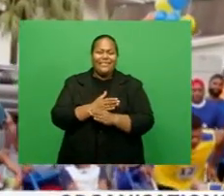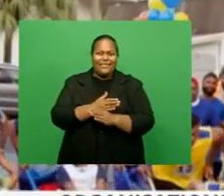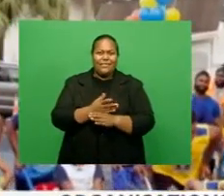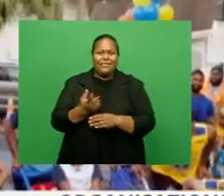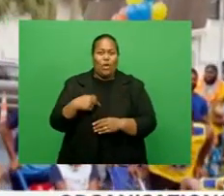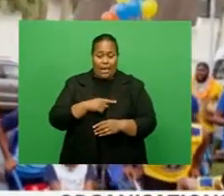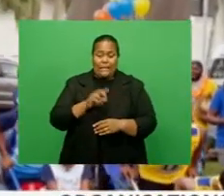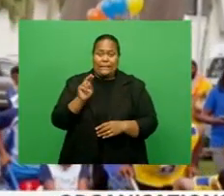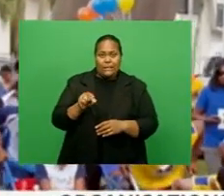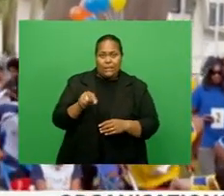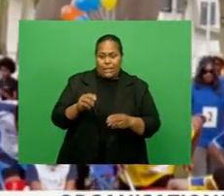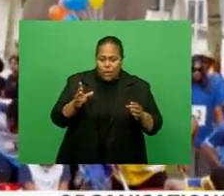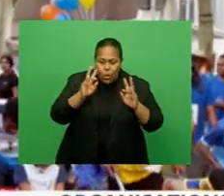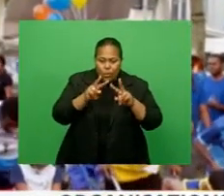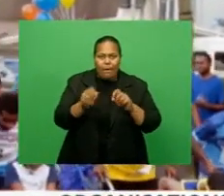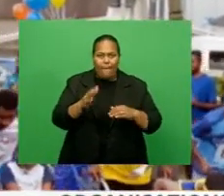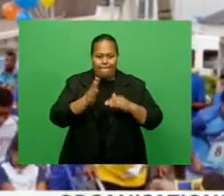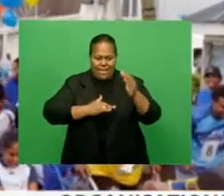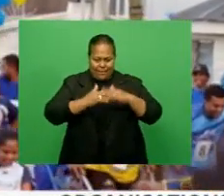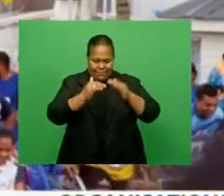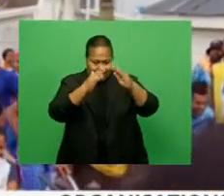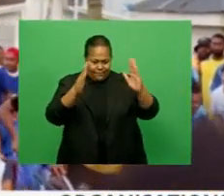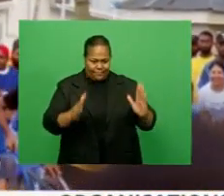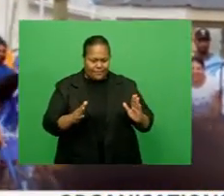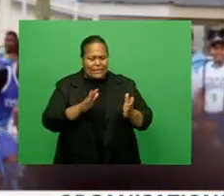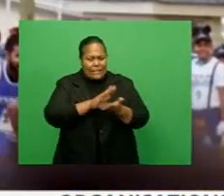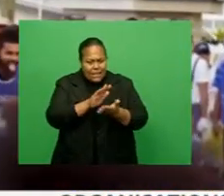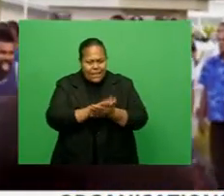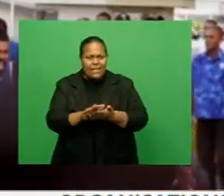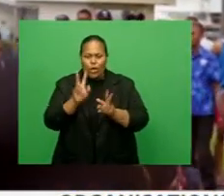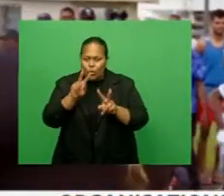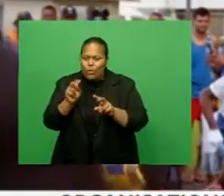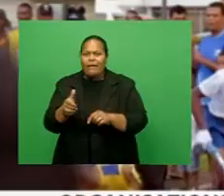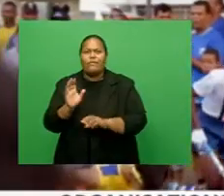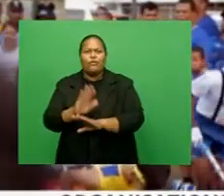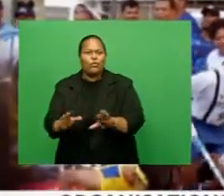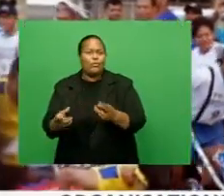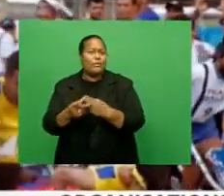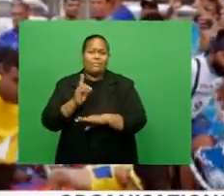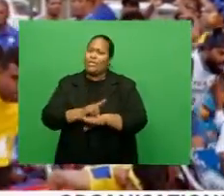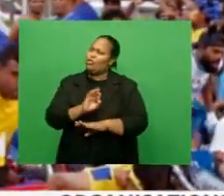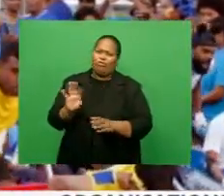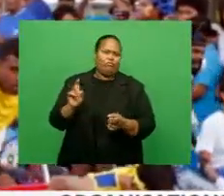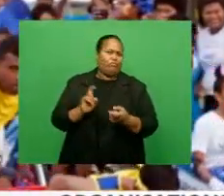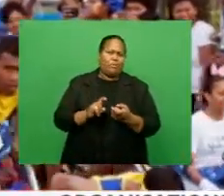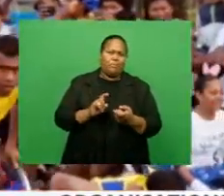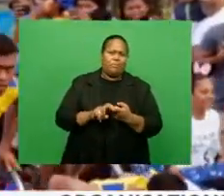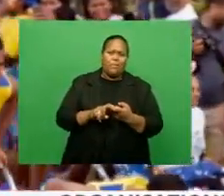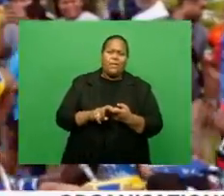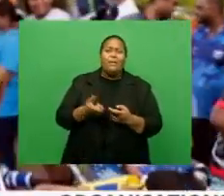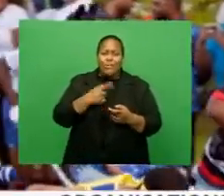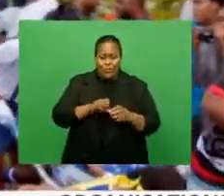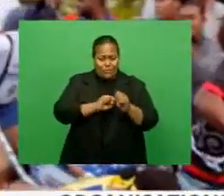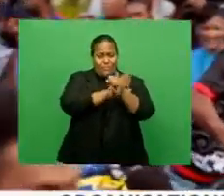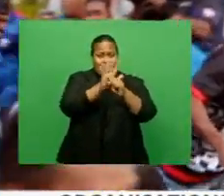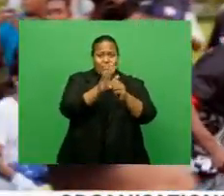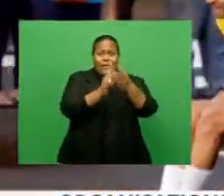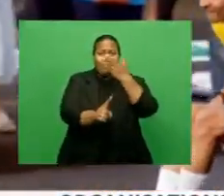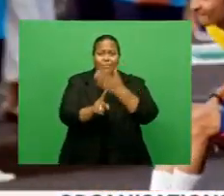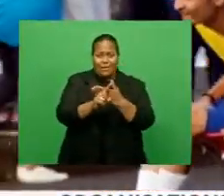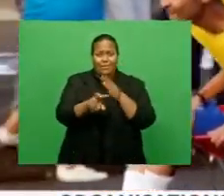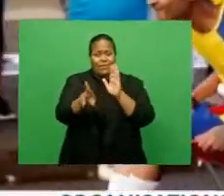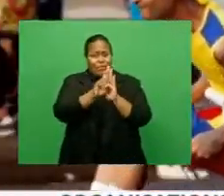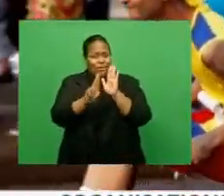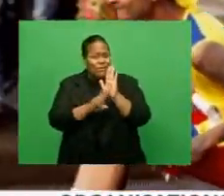their facilities and looking after children with disabilities is not cheap. Pereira says in line with the COVID-19 restrictions,